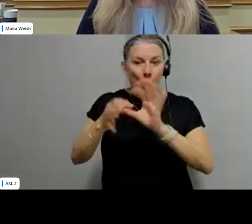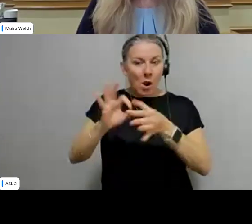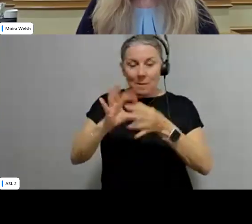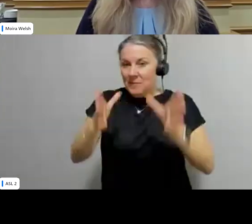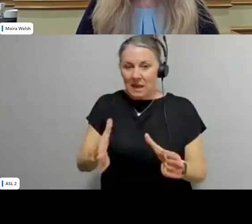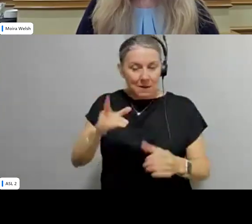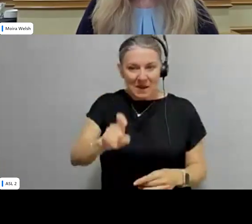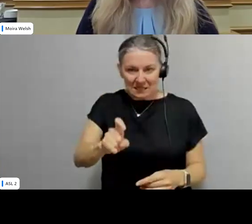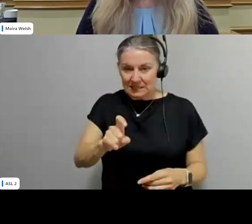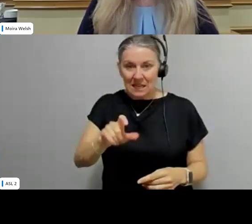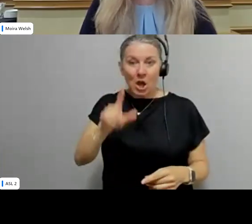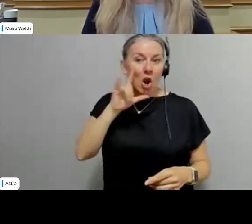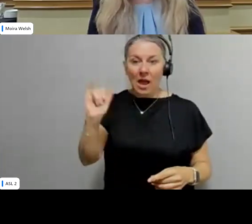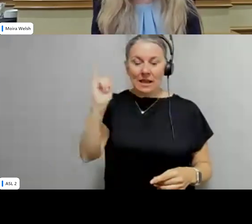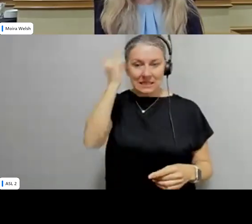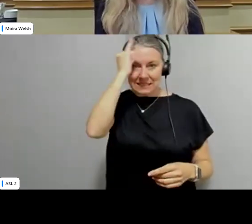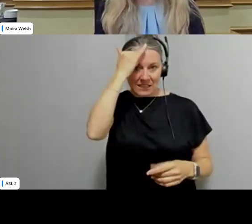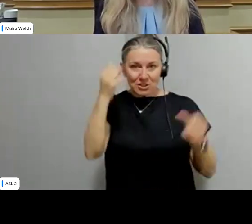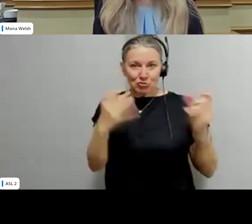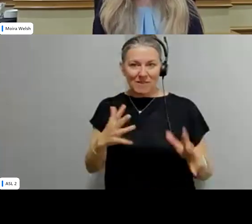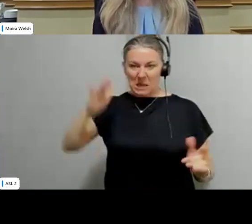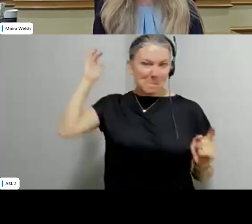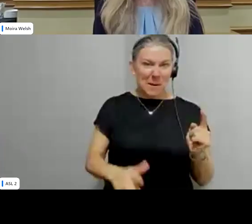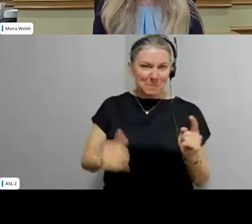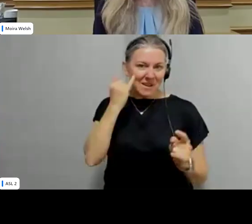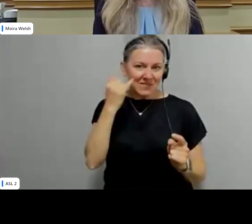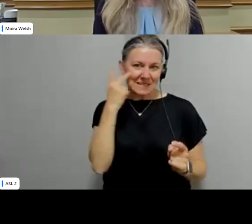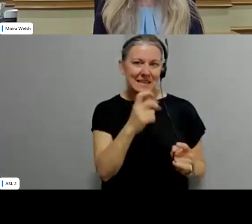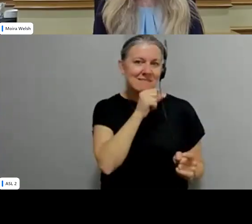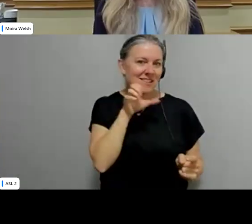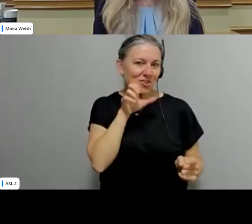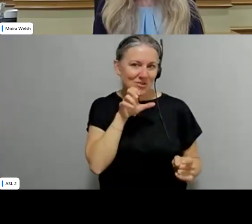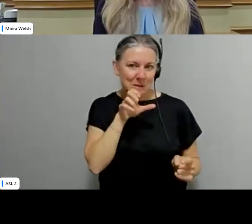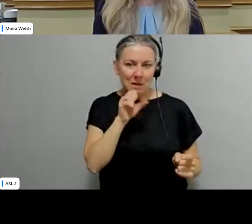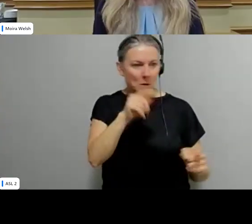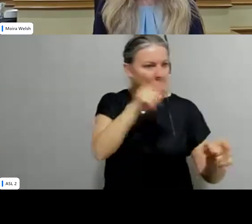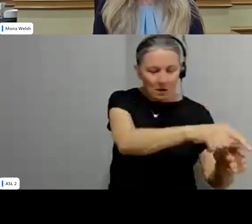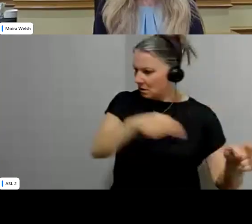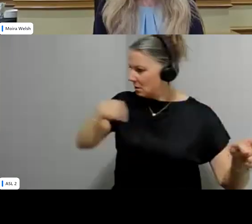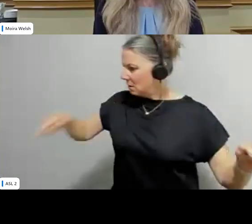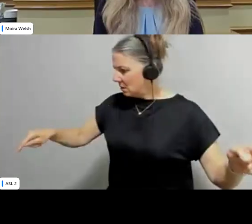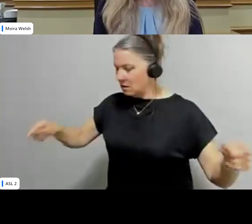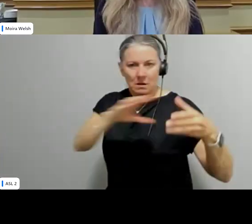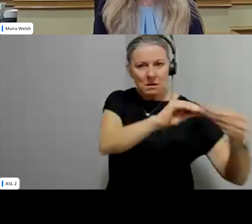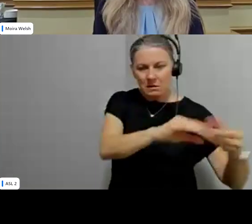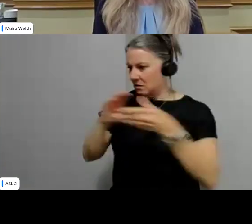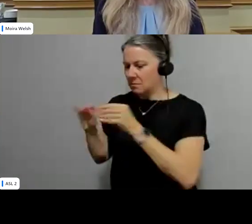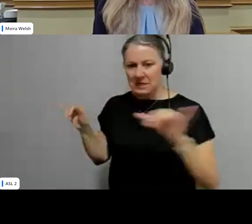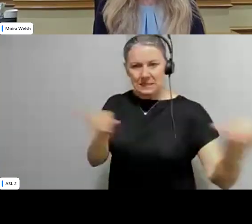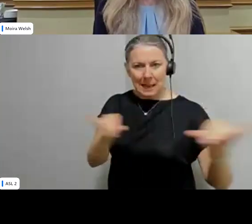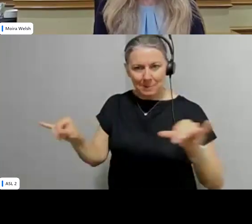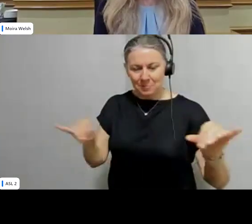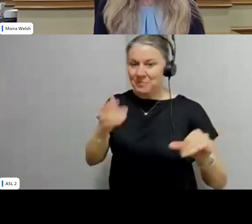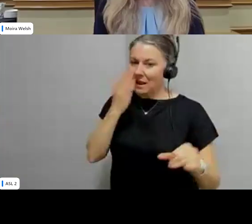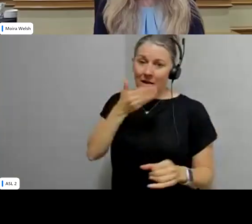world really is so much smaller, and we found so much of the same information coming from older persons. And thank God we listened to their voices, because